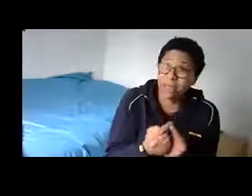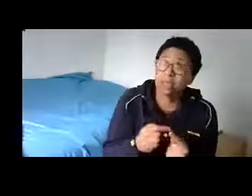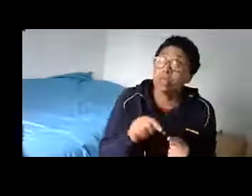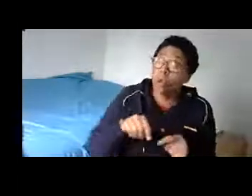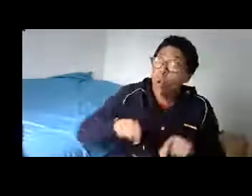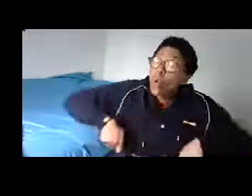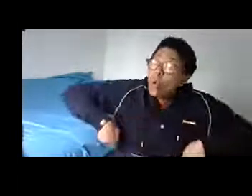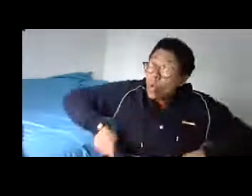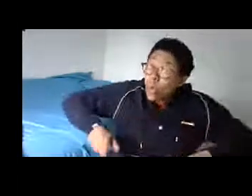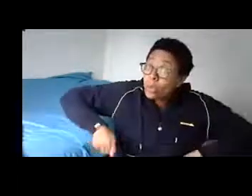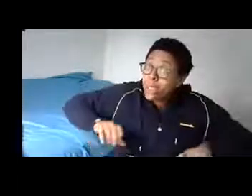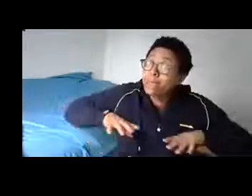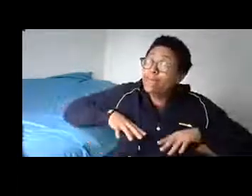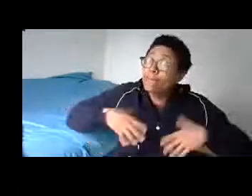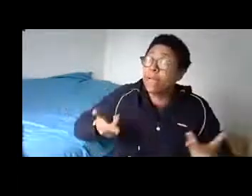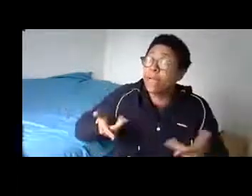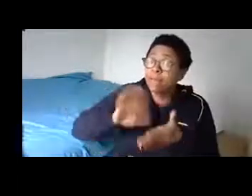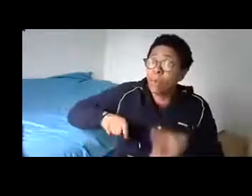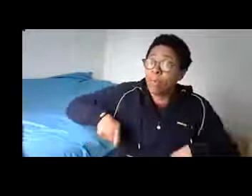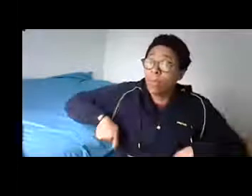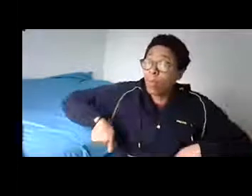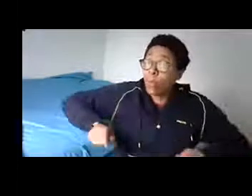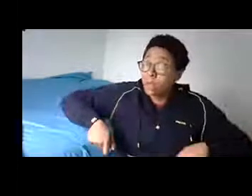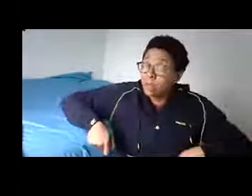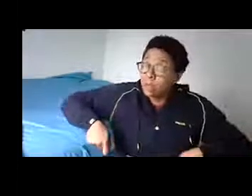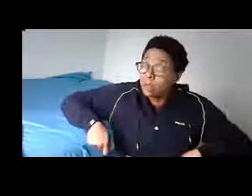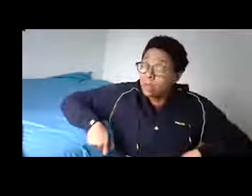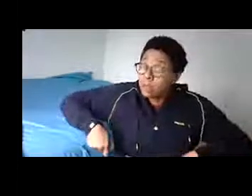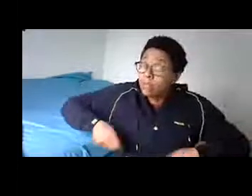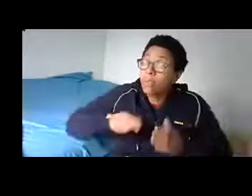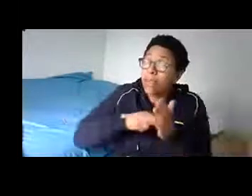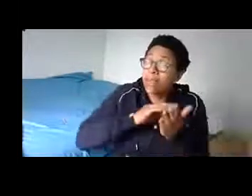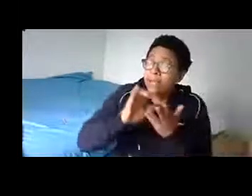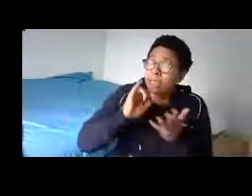wheelchair free from the NHS. Why did you spend, thousands of pounds on electric